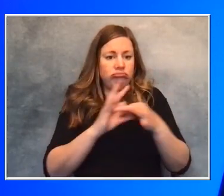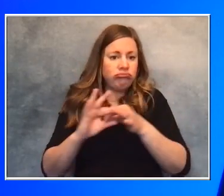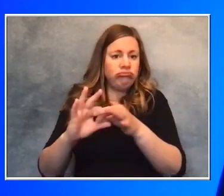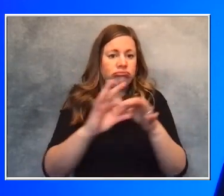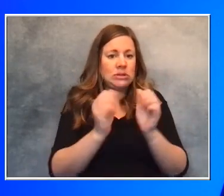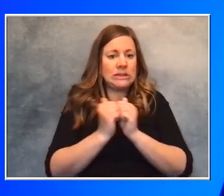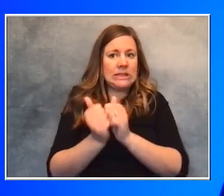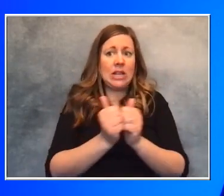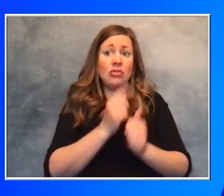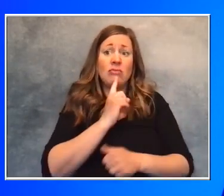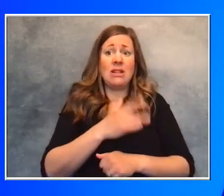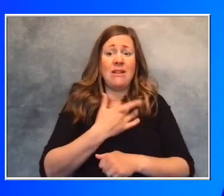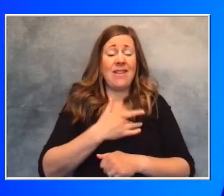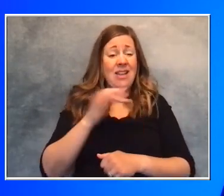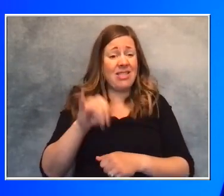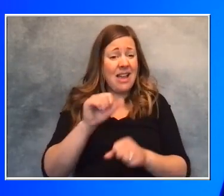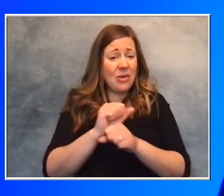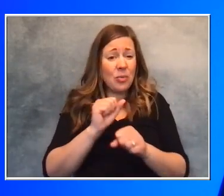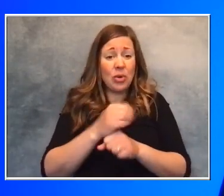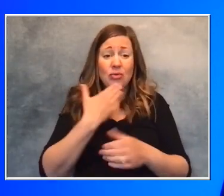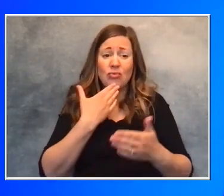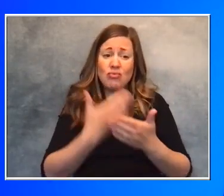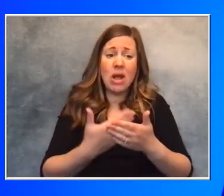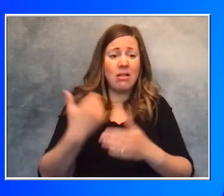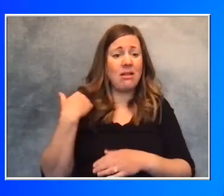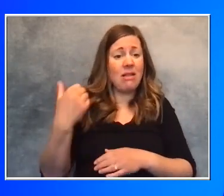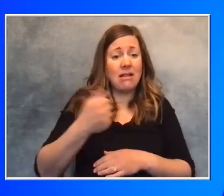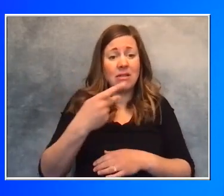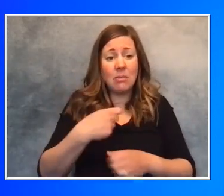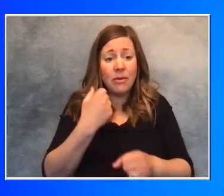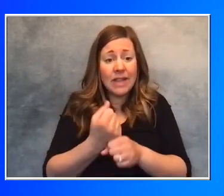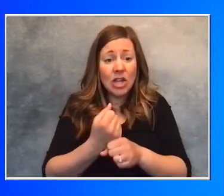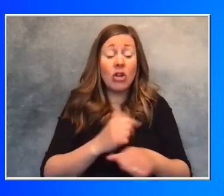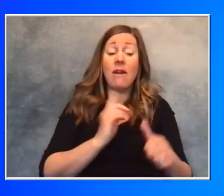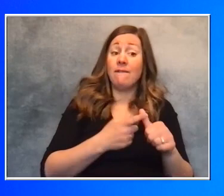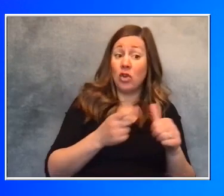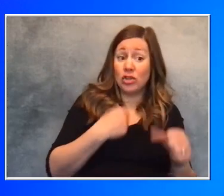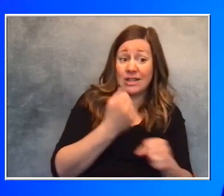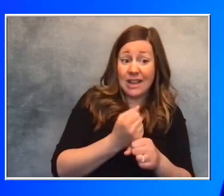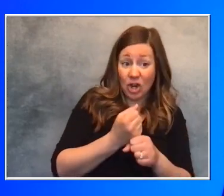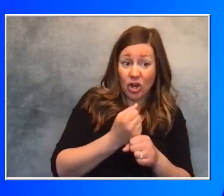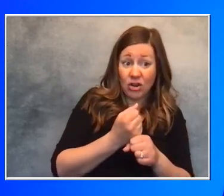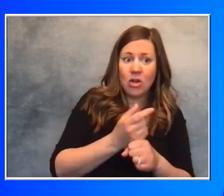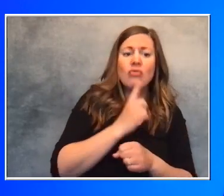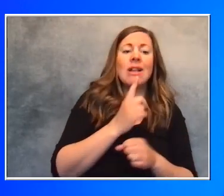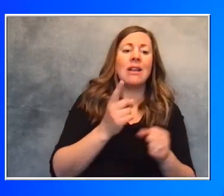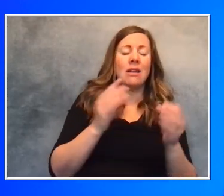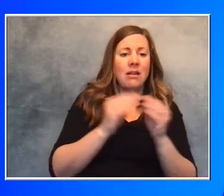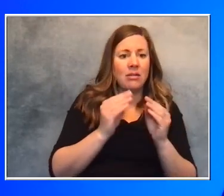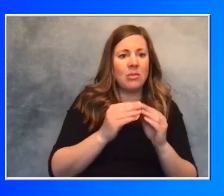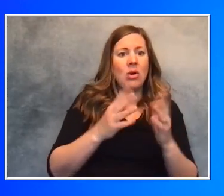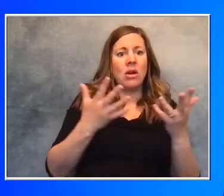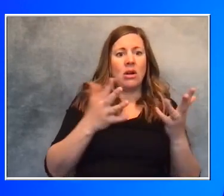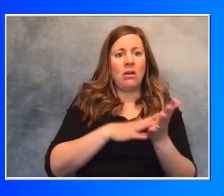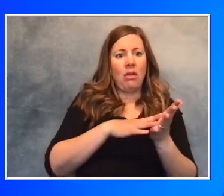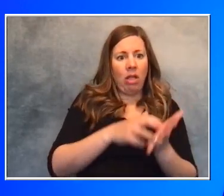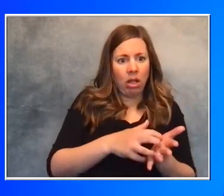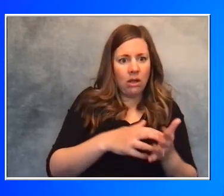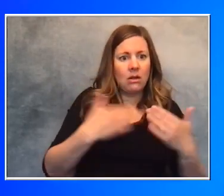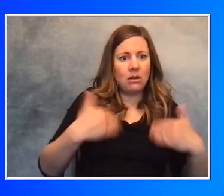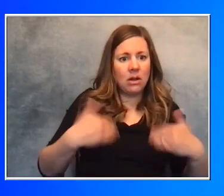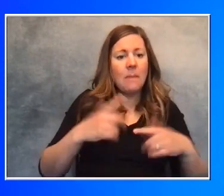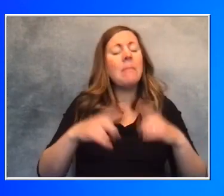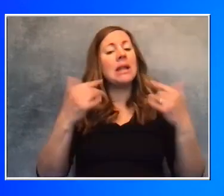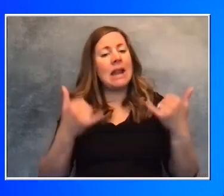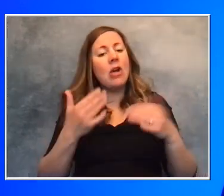really well in the last couple of years. In the first year of the pandemic, it was a little bit more of a strain, but I think that we've gotten into our groove and we're